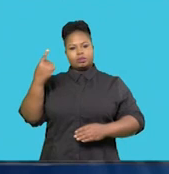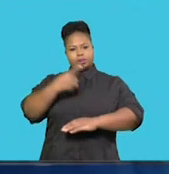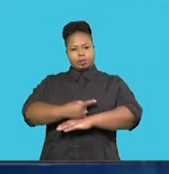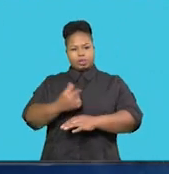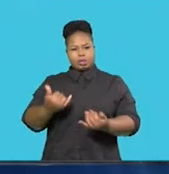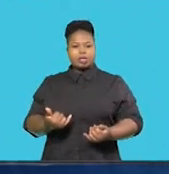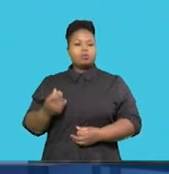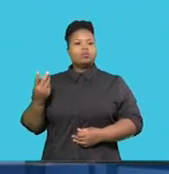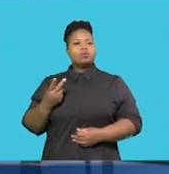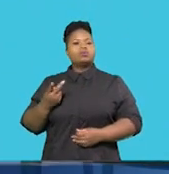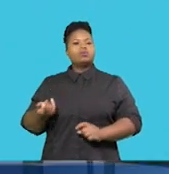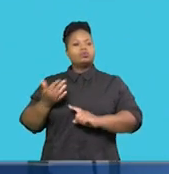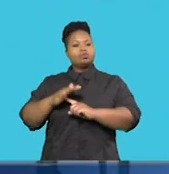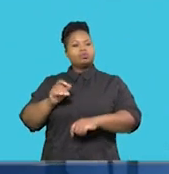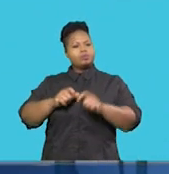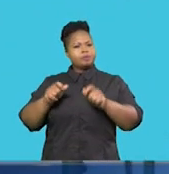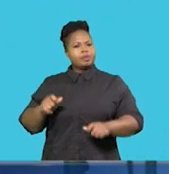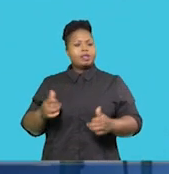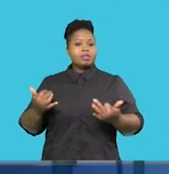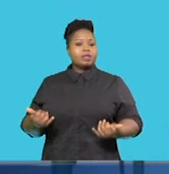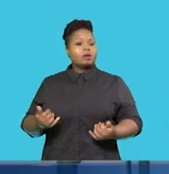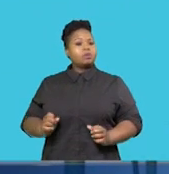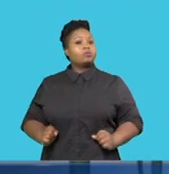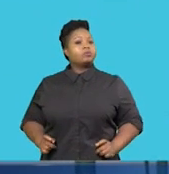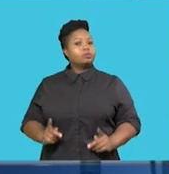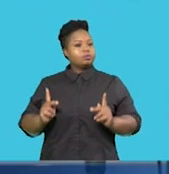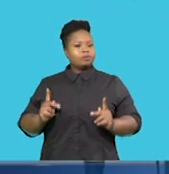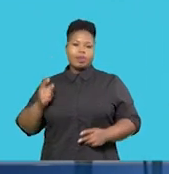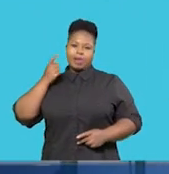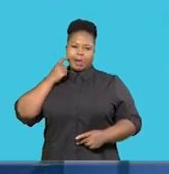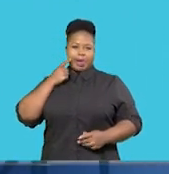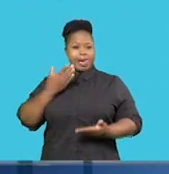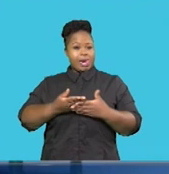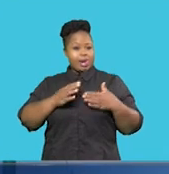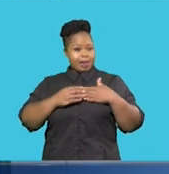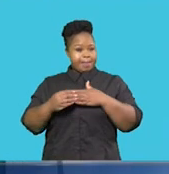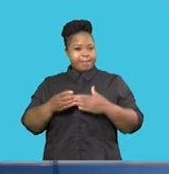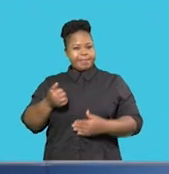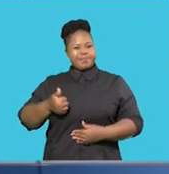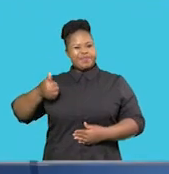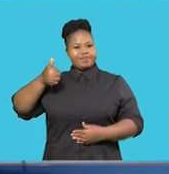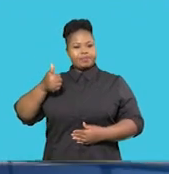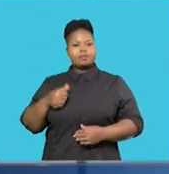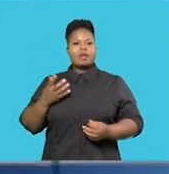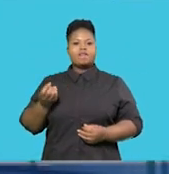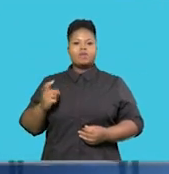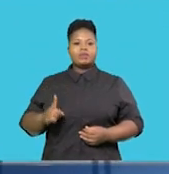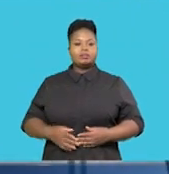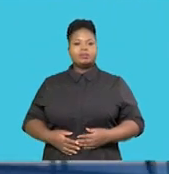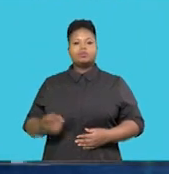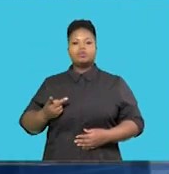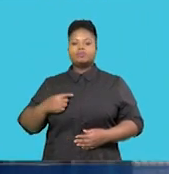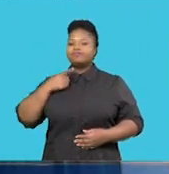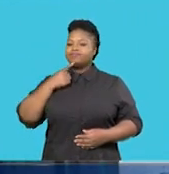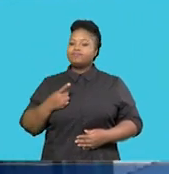liza kunika abahlali ithuba lokuva ukuba umqulu wayo uqulethe ntoni na. Isithi iza kube